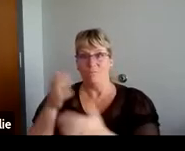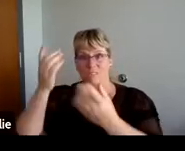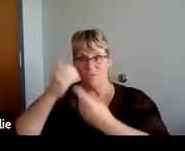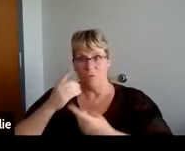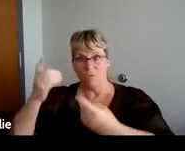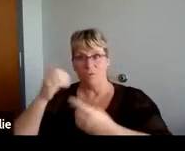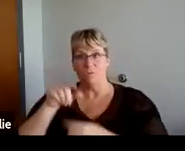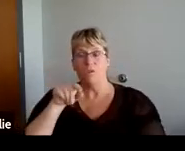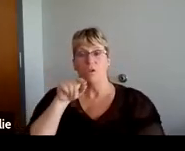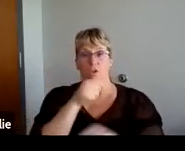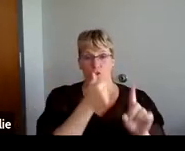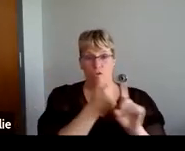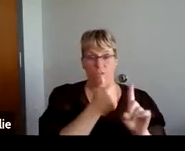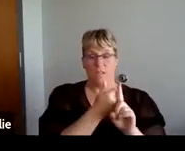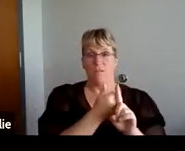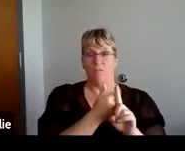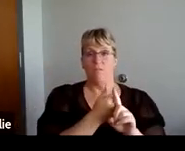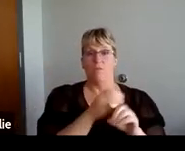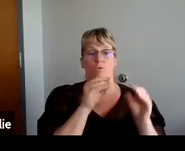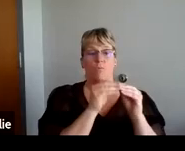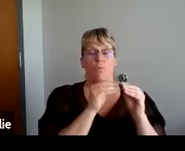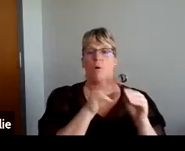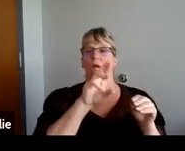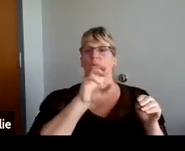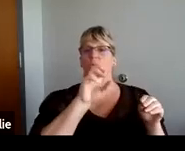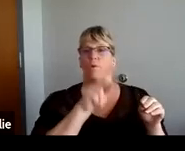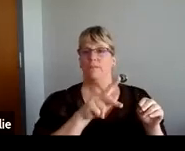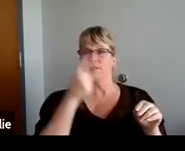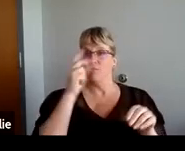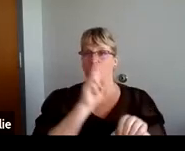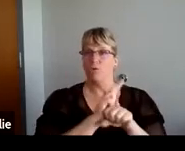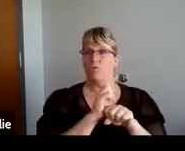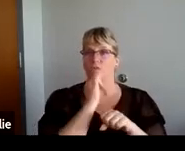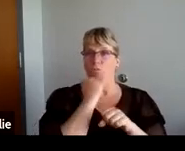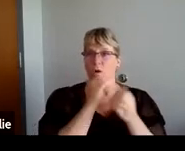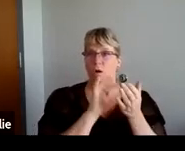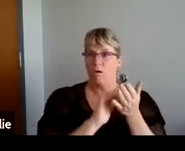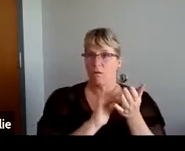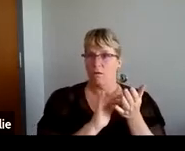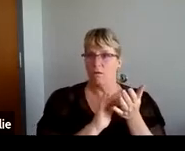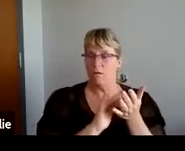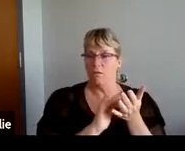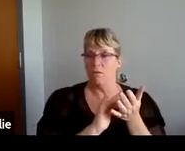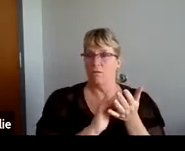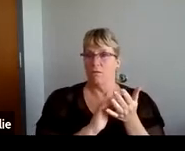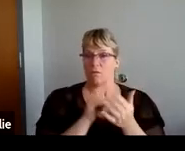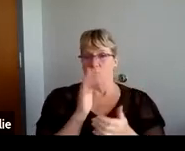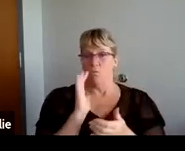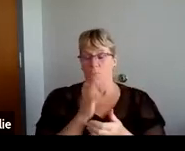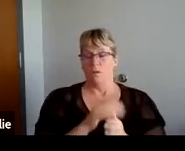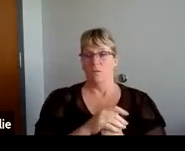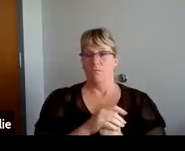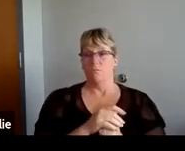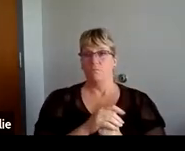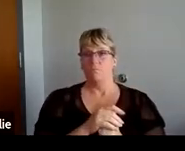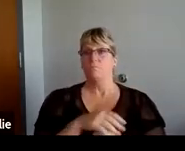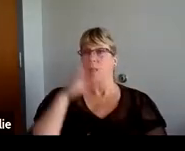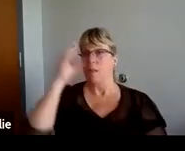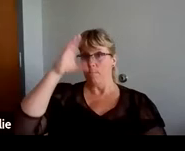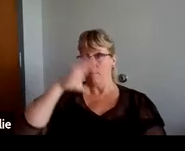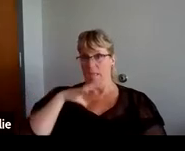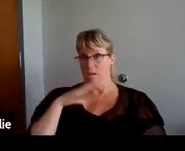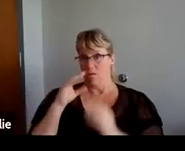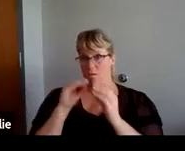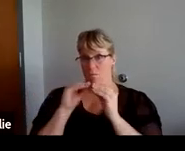more likely to be at risk for substance use and or psychiatric disorders. Men are more